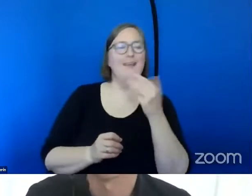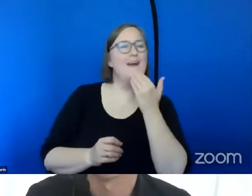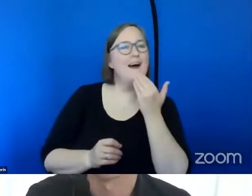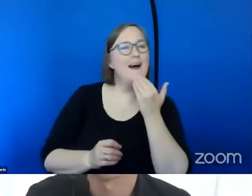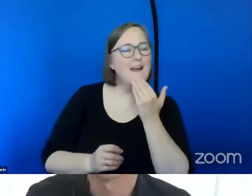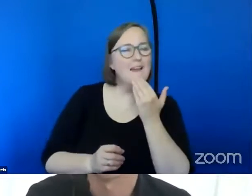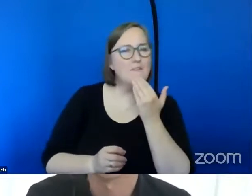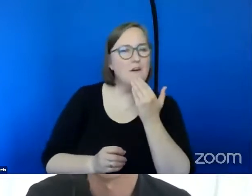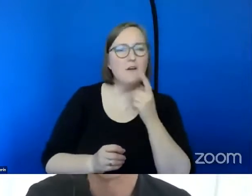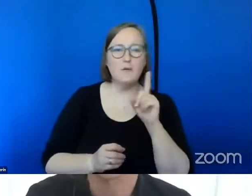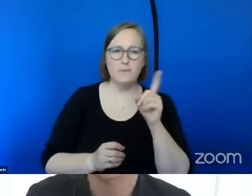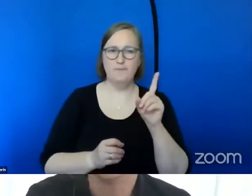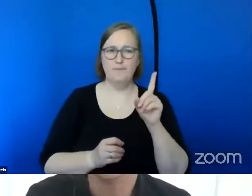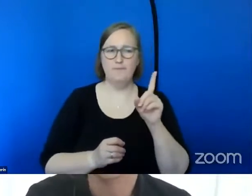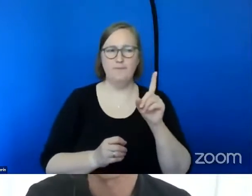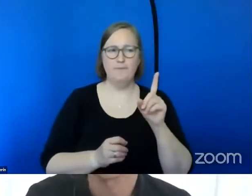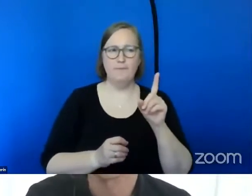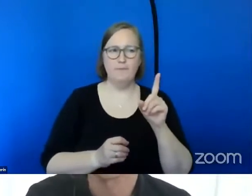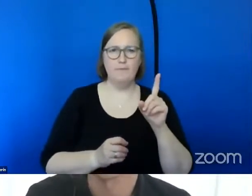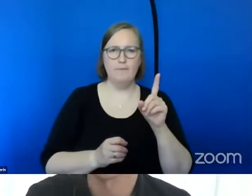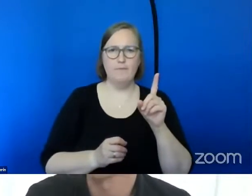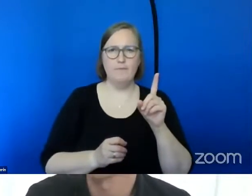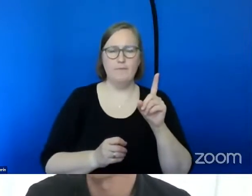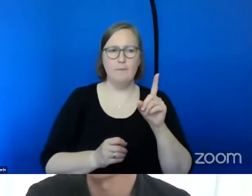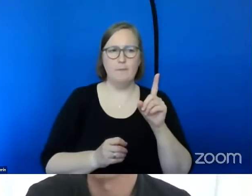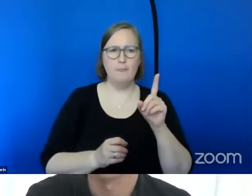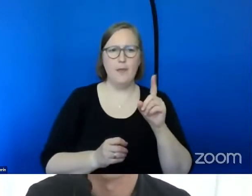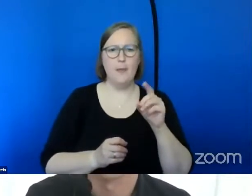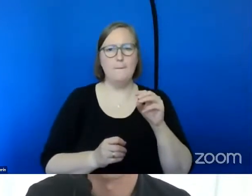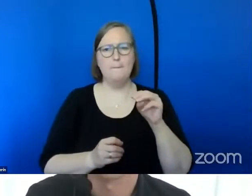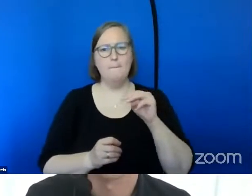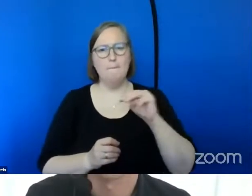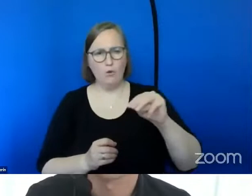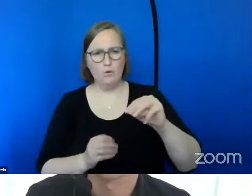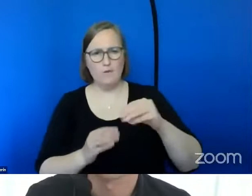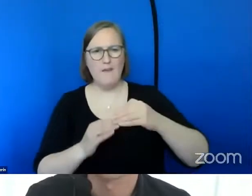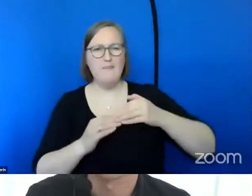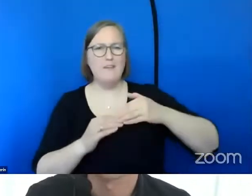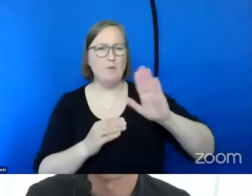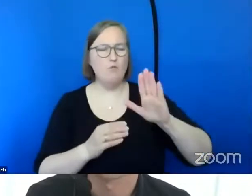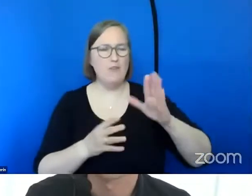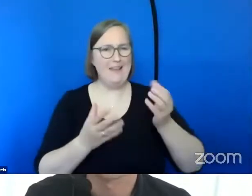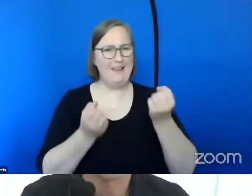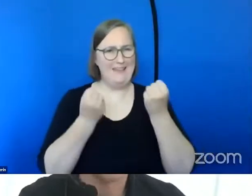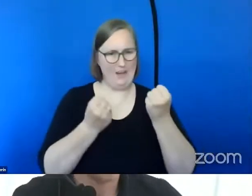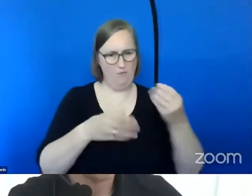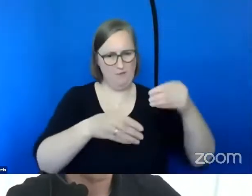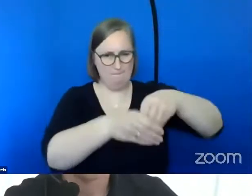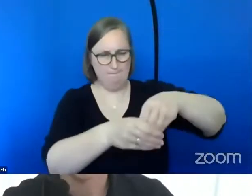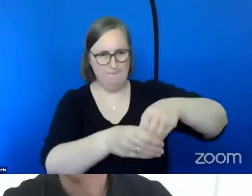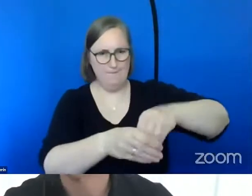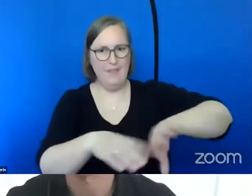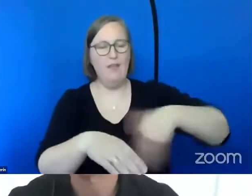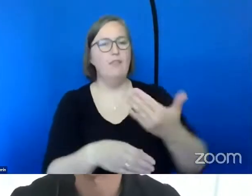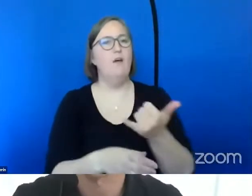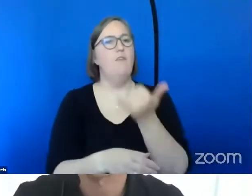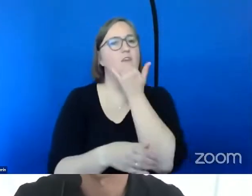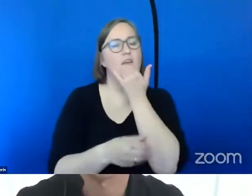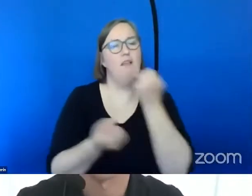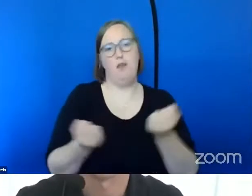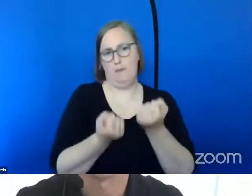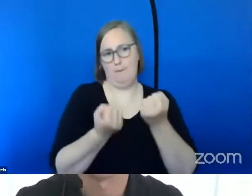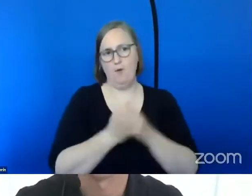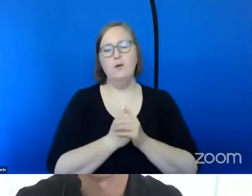Well, it's very exciting. We're just moments away from the start of Heat 2. Everybody's chasing a